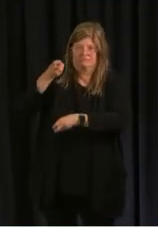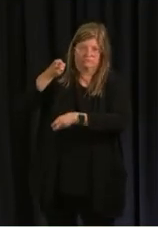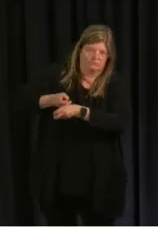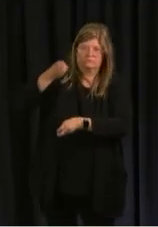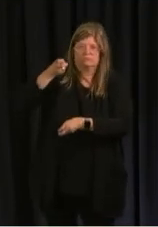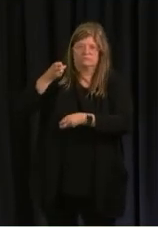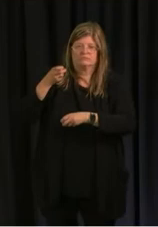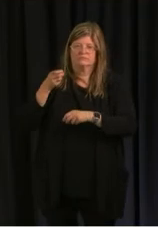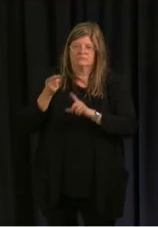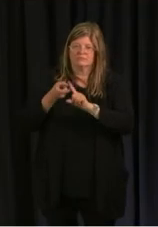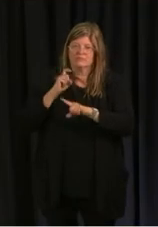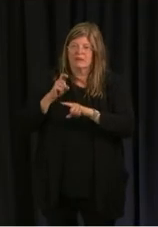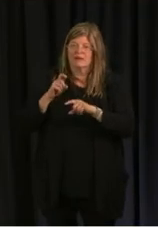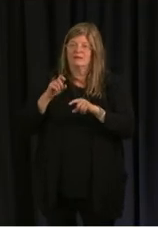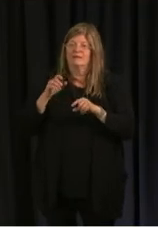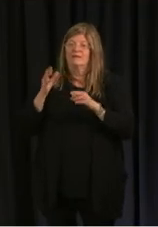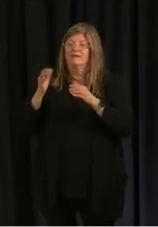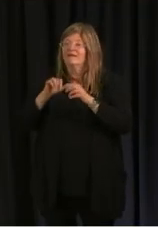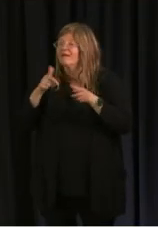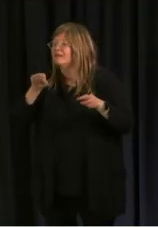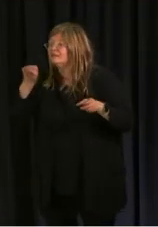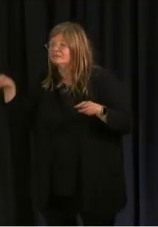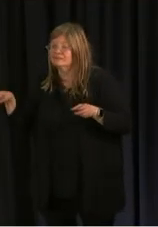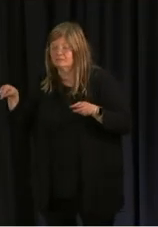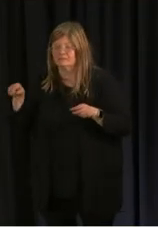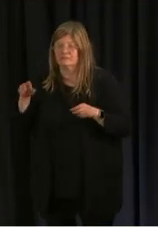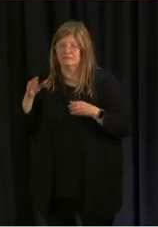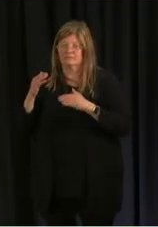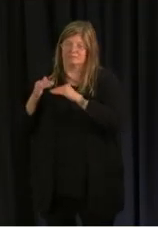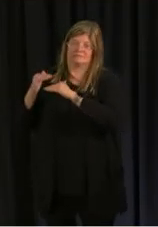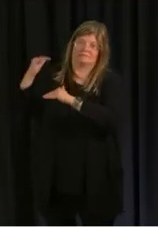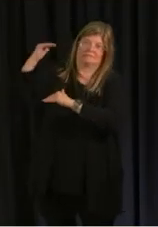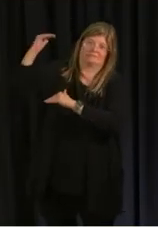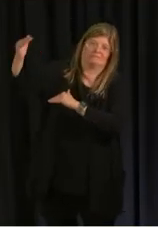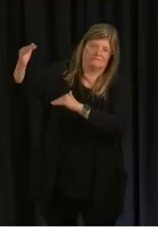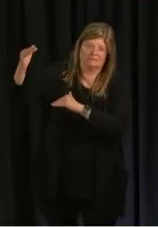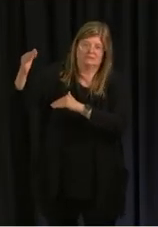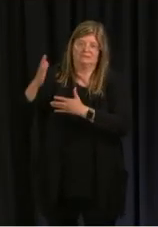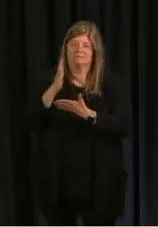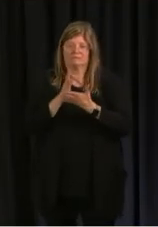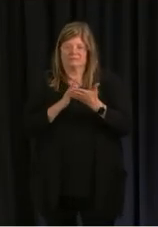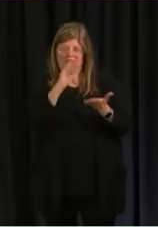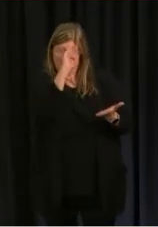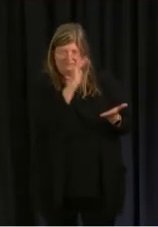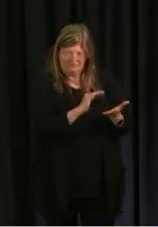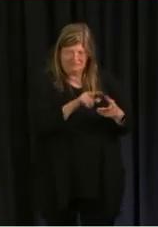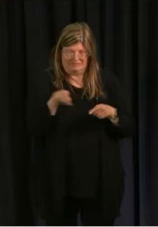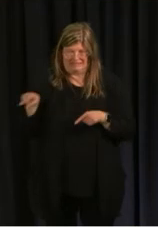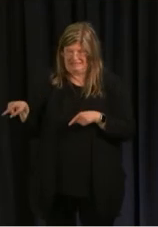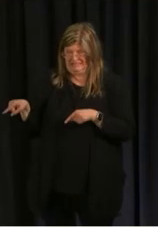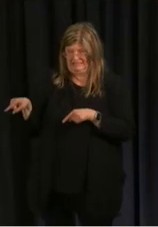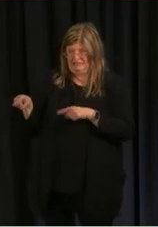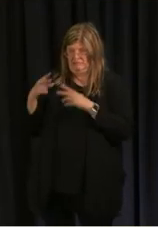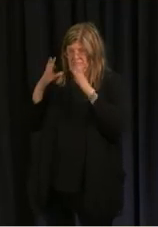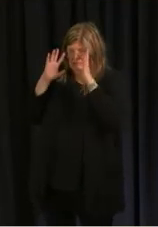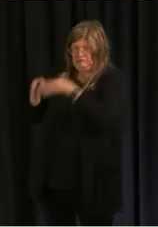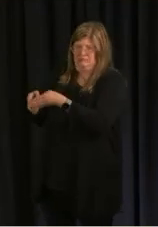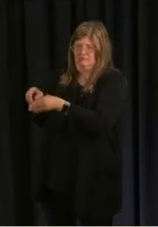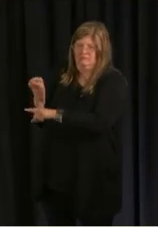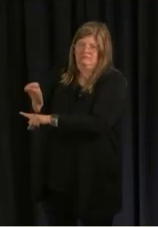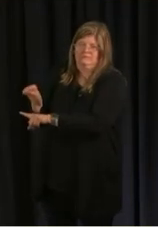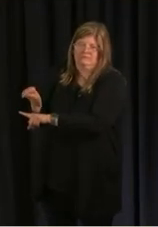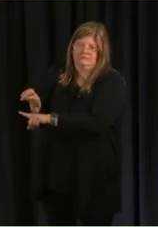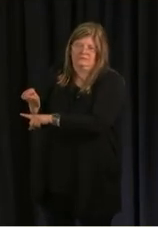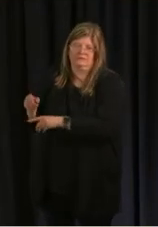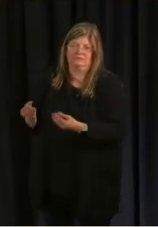higher immunization coverage and not so bad hit by the pandemic as well. And that's an opportunity where we want to localize that. I